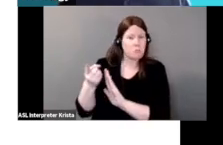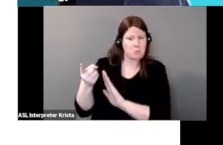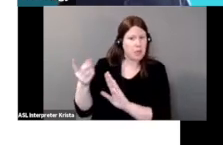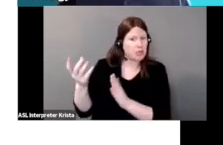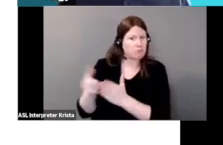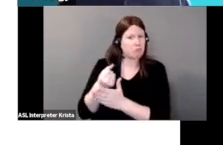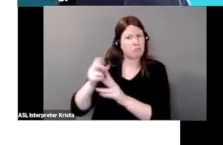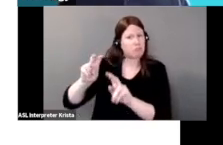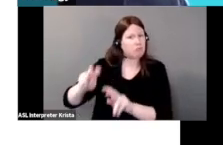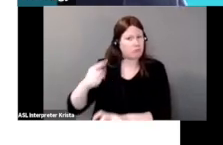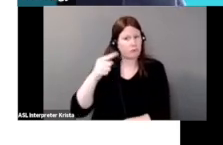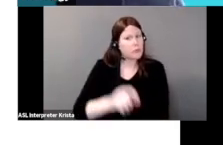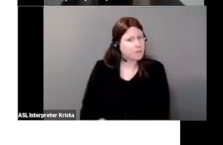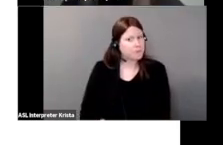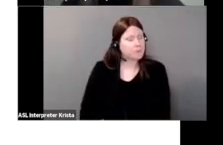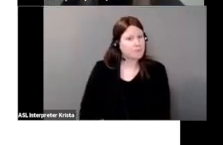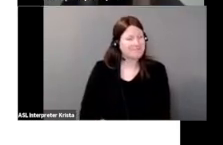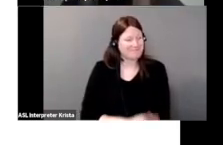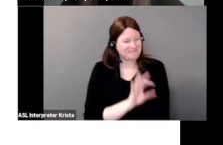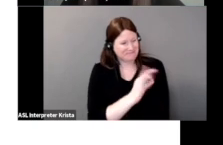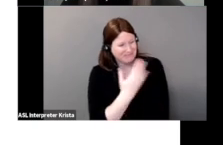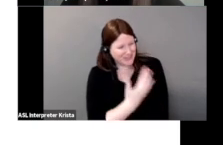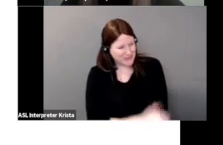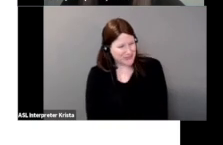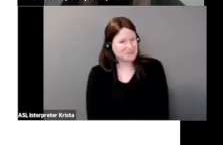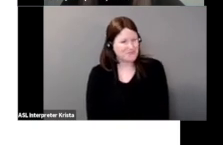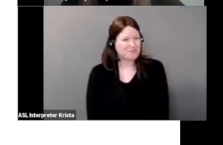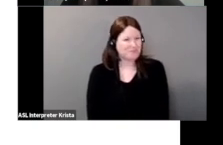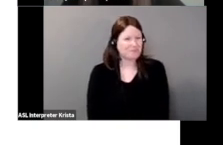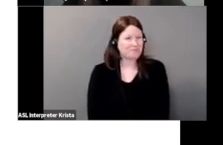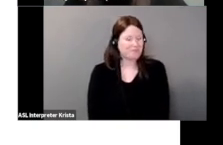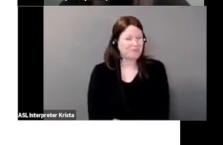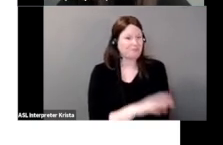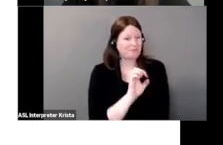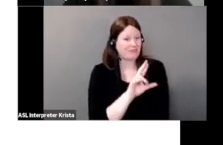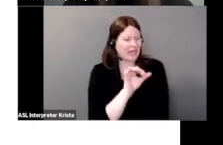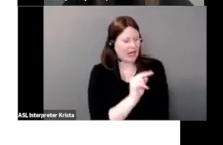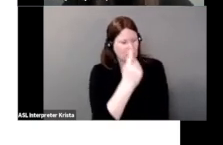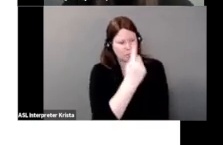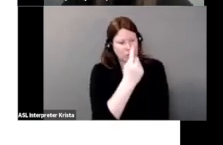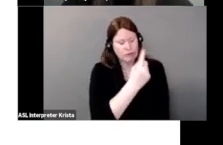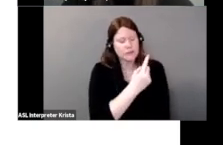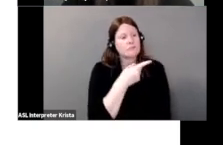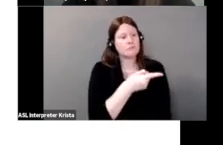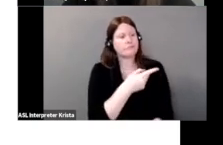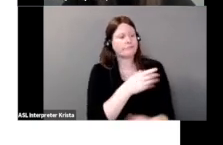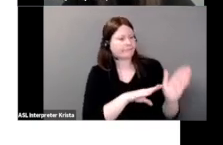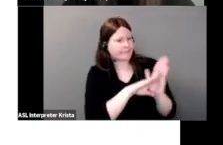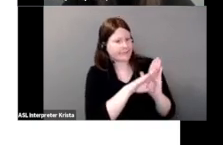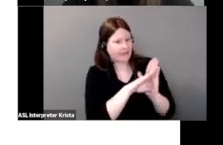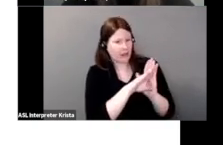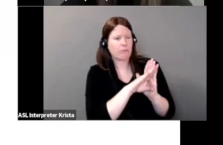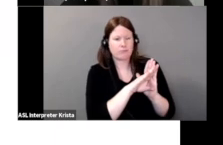into that, I'm sure. Awesome, thanks. Aaron is wondering, what if I built a trade secret and